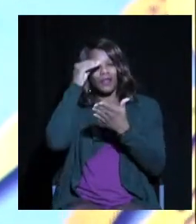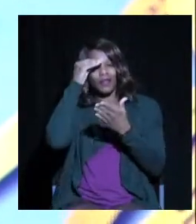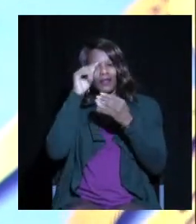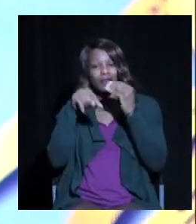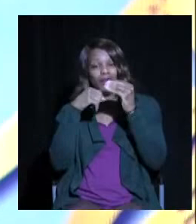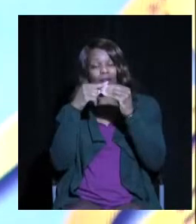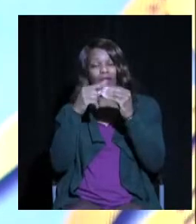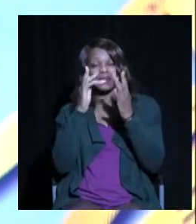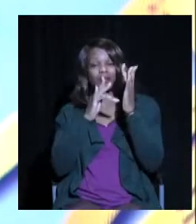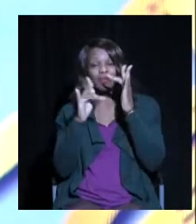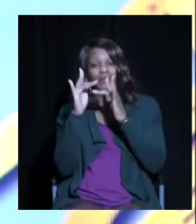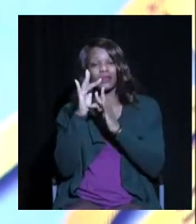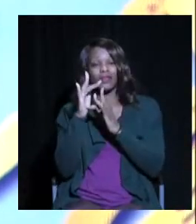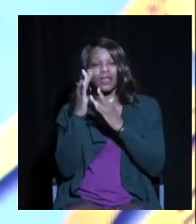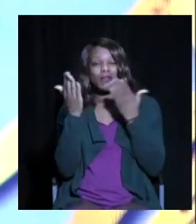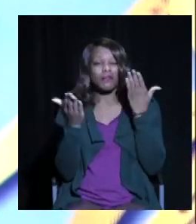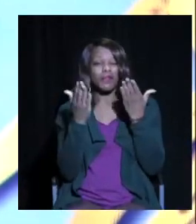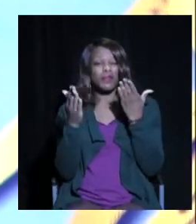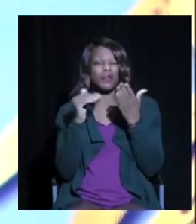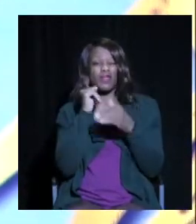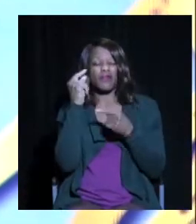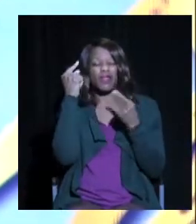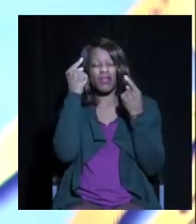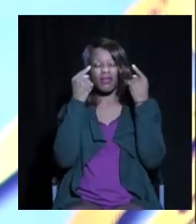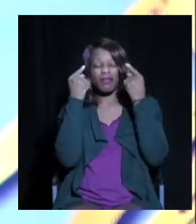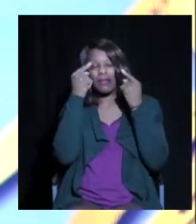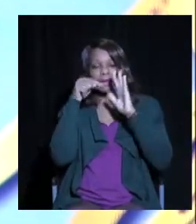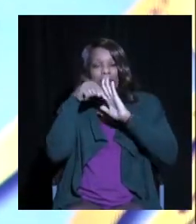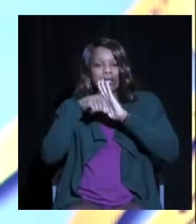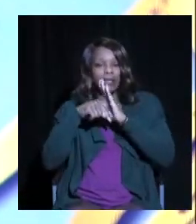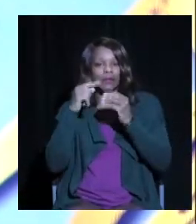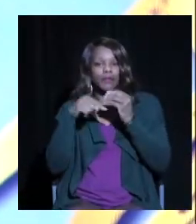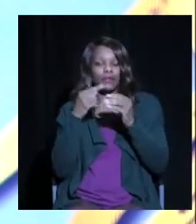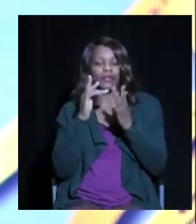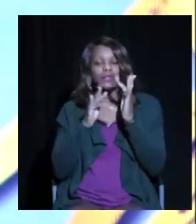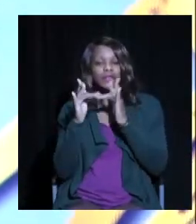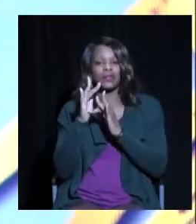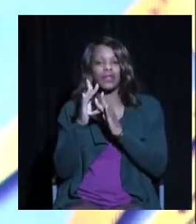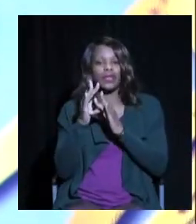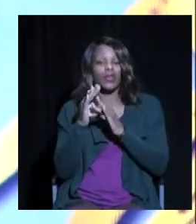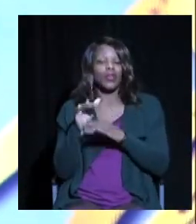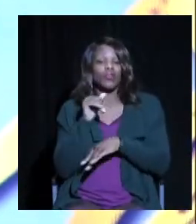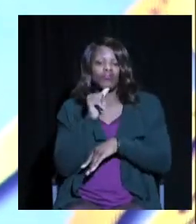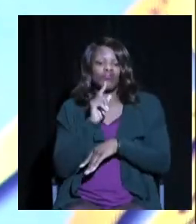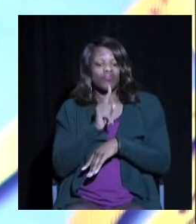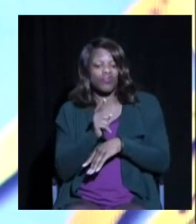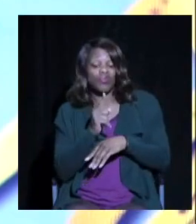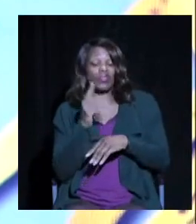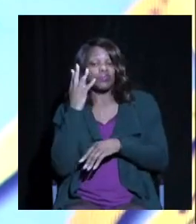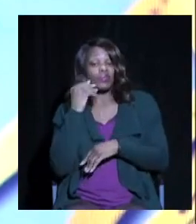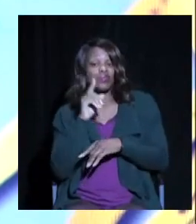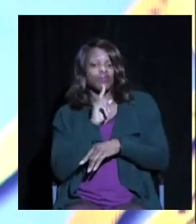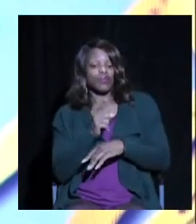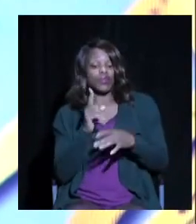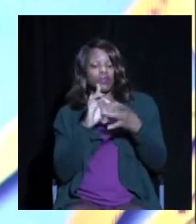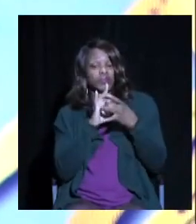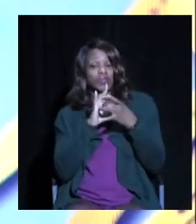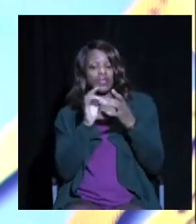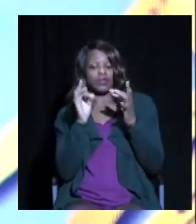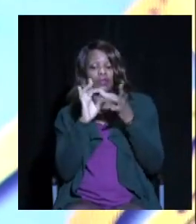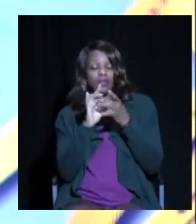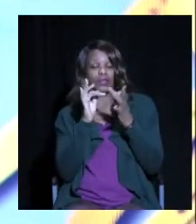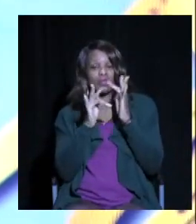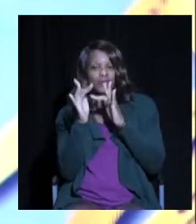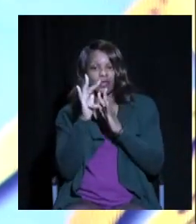thought very deeply about Jesus and you don't know. Or maybe you're just not sure if you have an actual relationship with Jesus. Well, part of